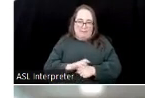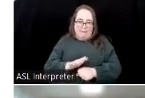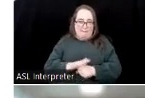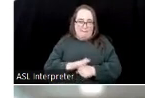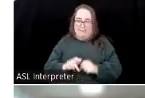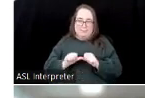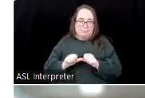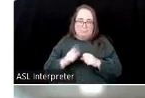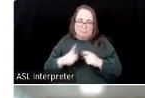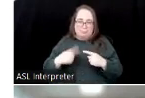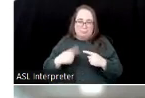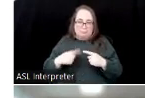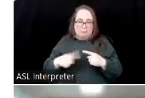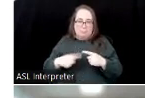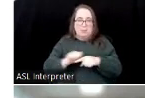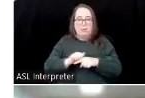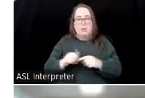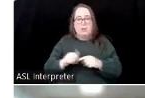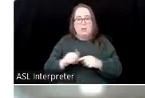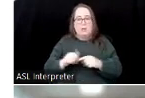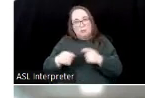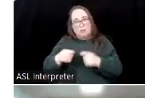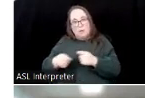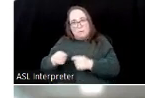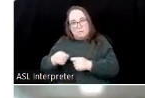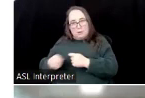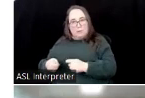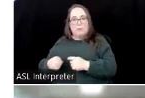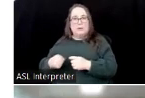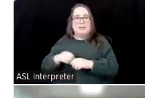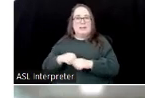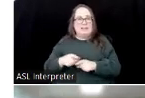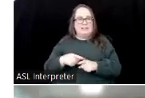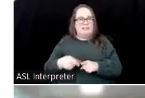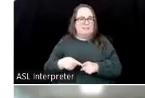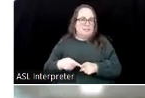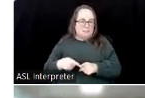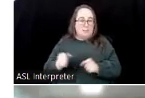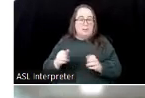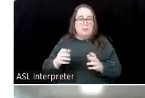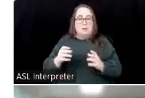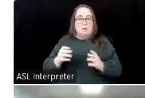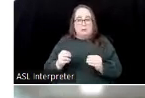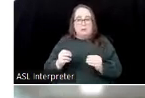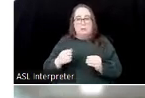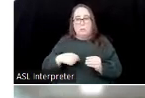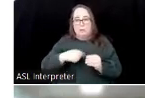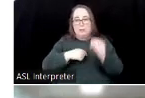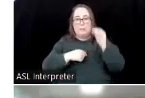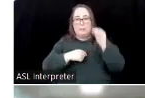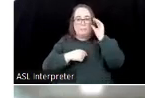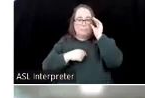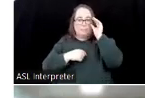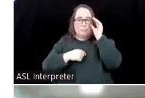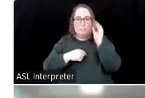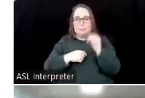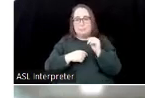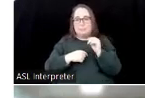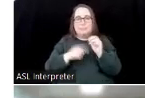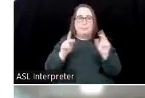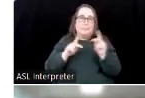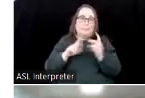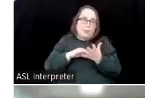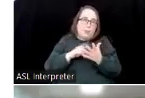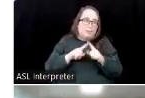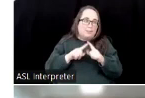endless loop. There's a lot of turnover within this field. We've built up people learn differently.